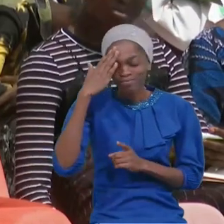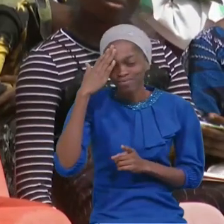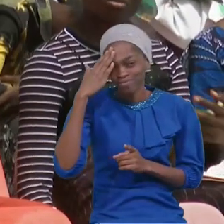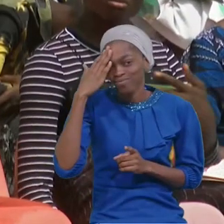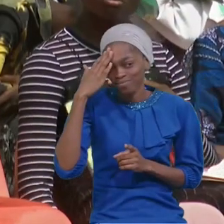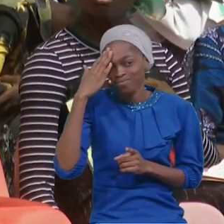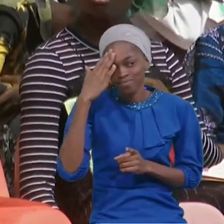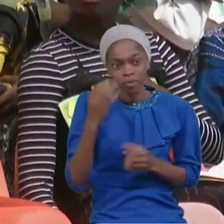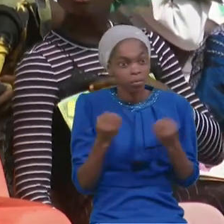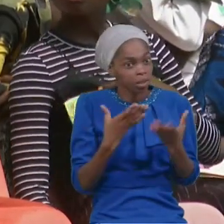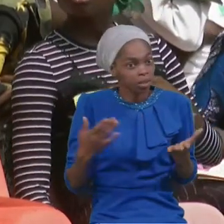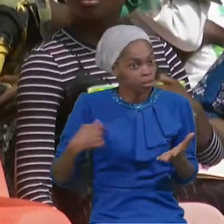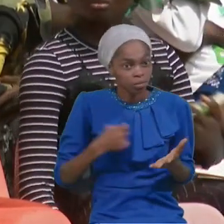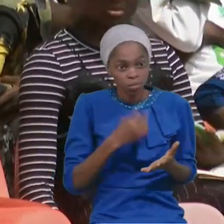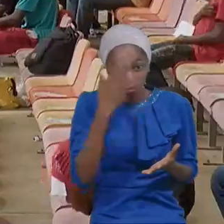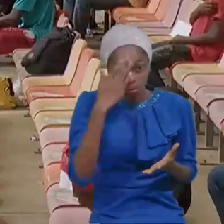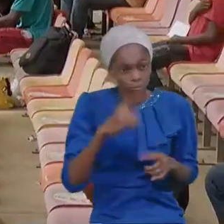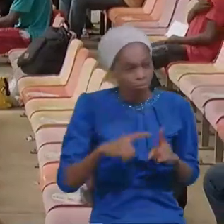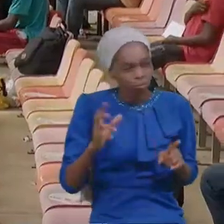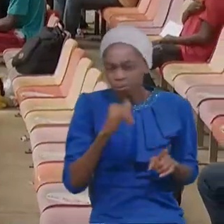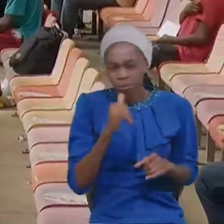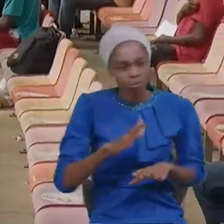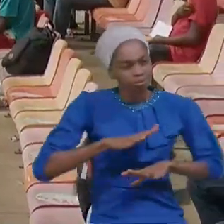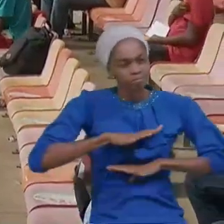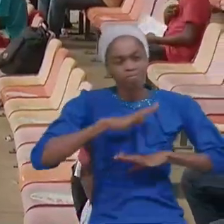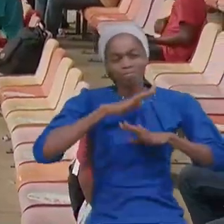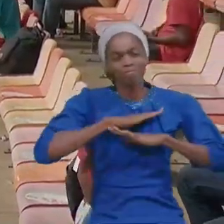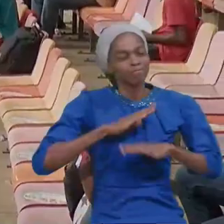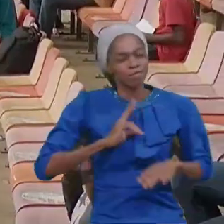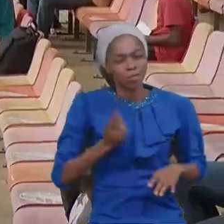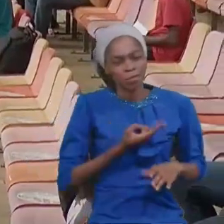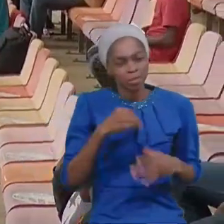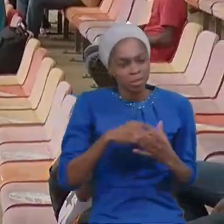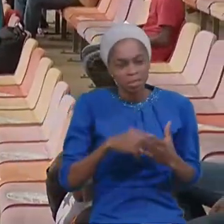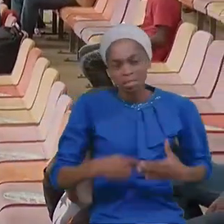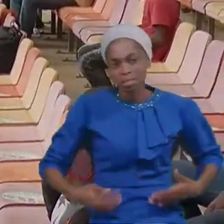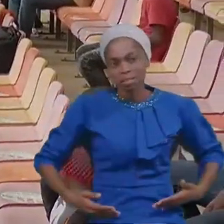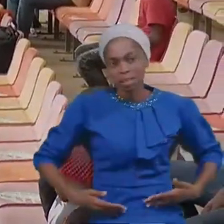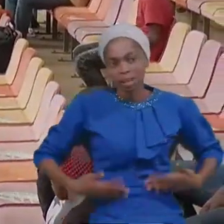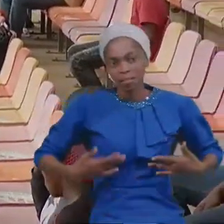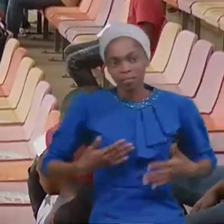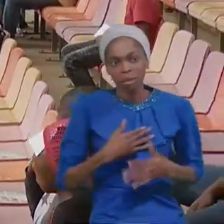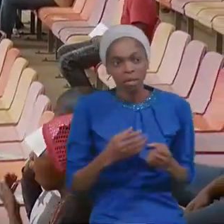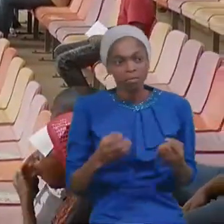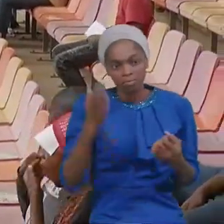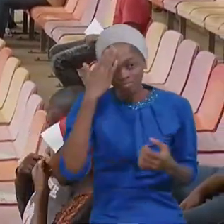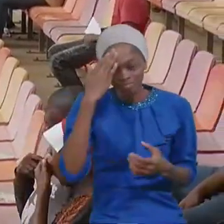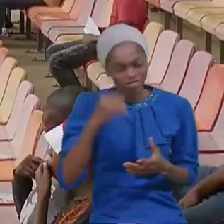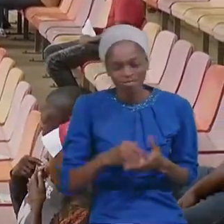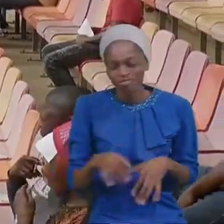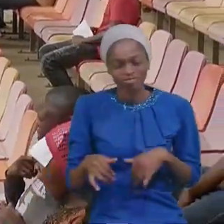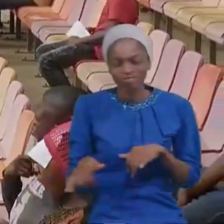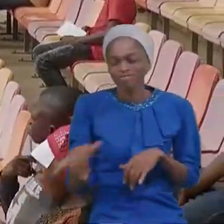And the knowledge is just knowledge. And it says, if you only knew the gift